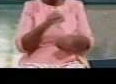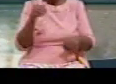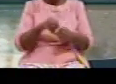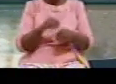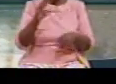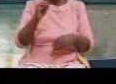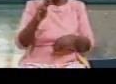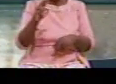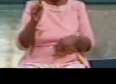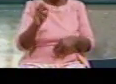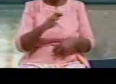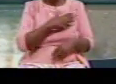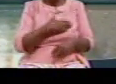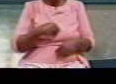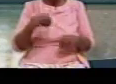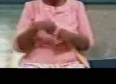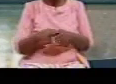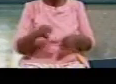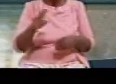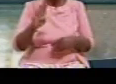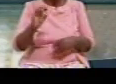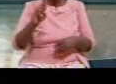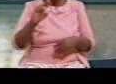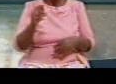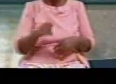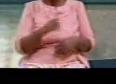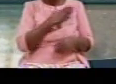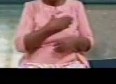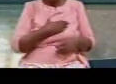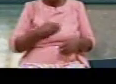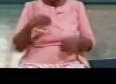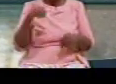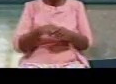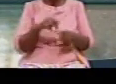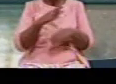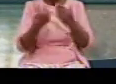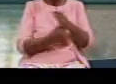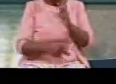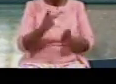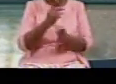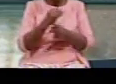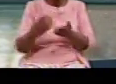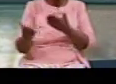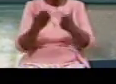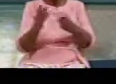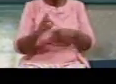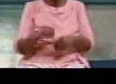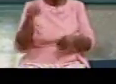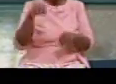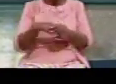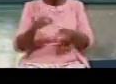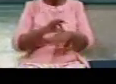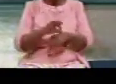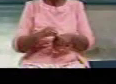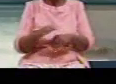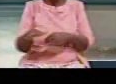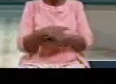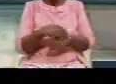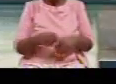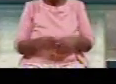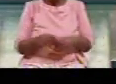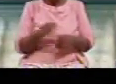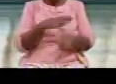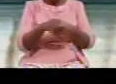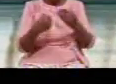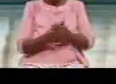service in the field. All their service wherein they made them to serve with